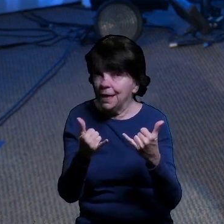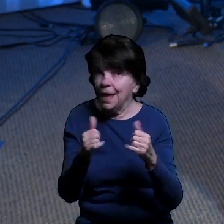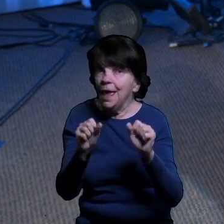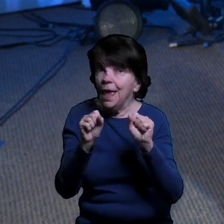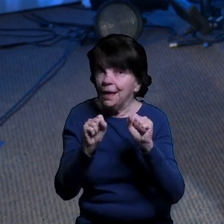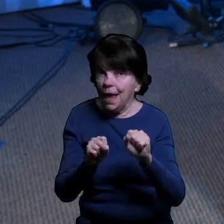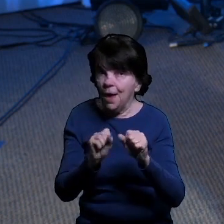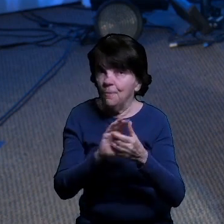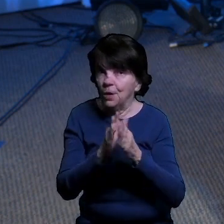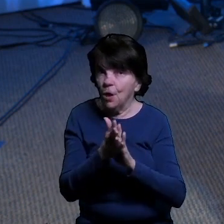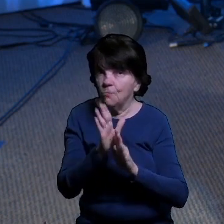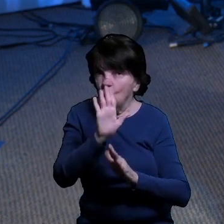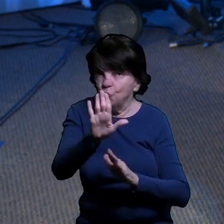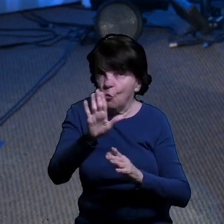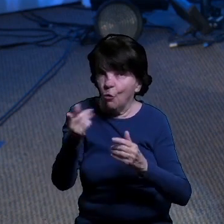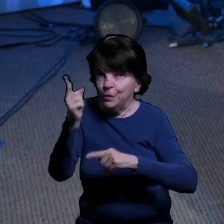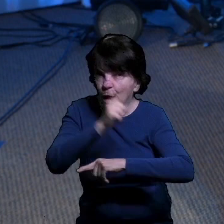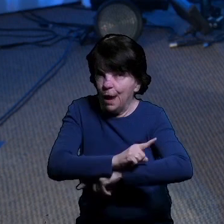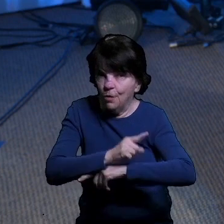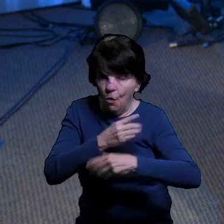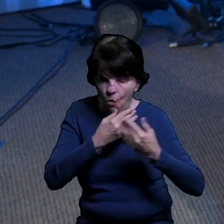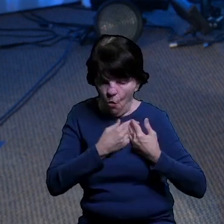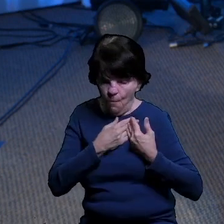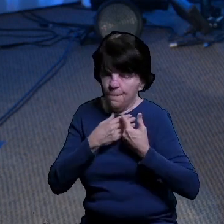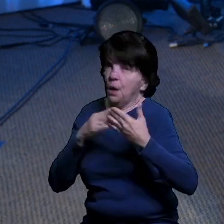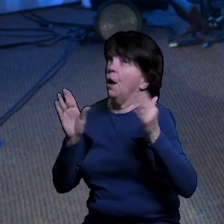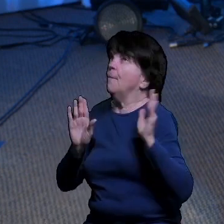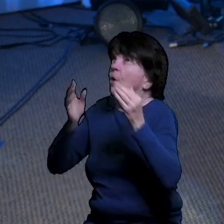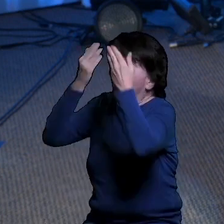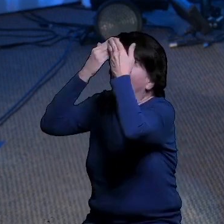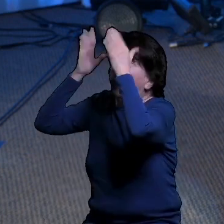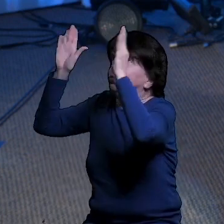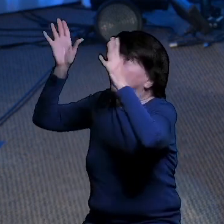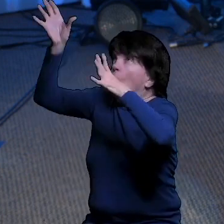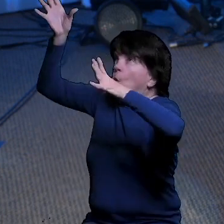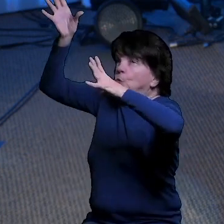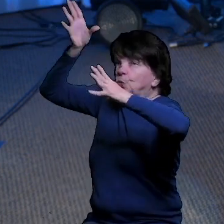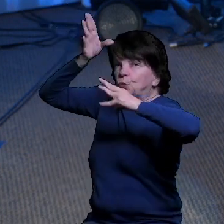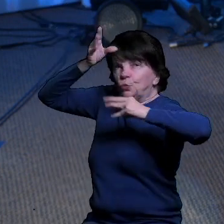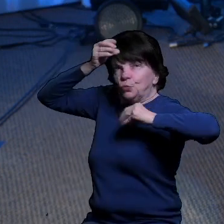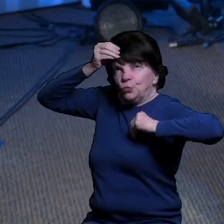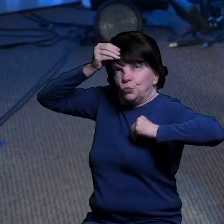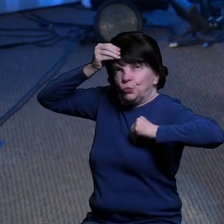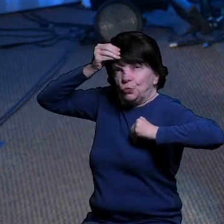day. Your day to open up your heart and your life to him. The fact is very simple.